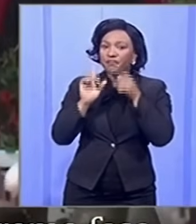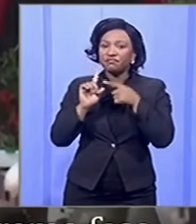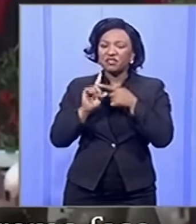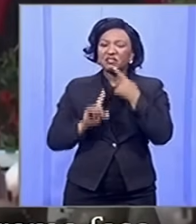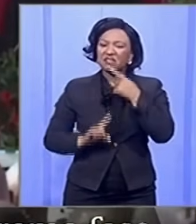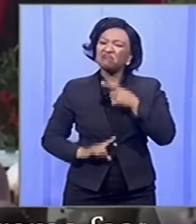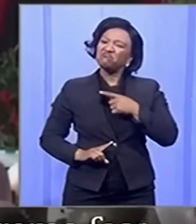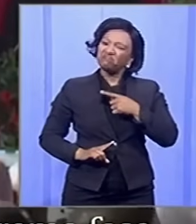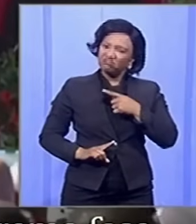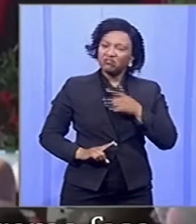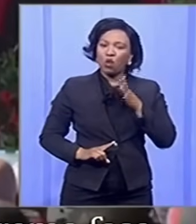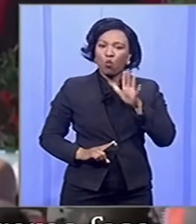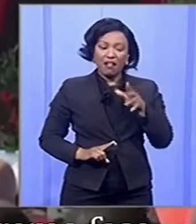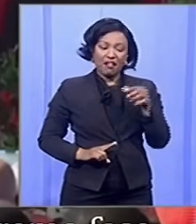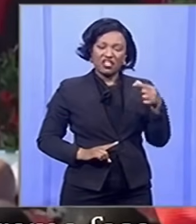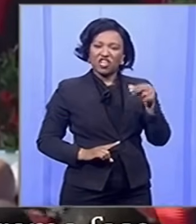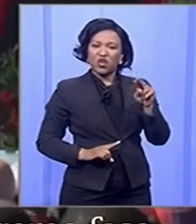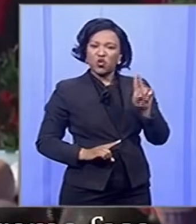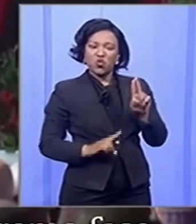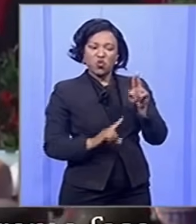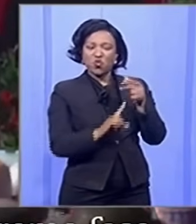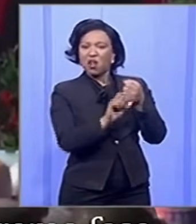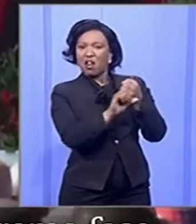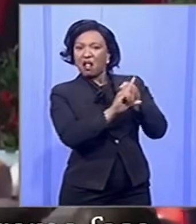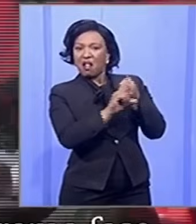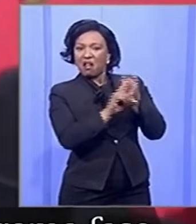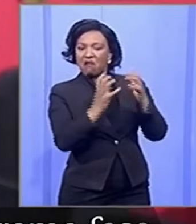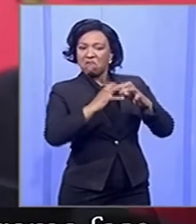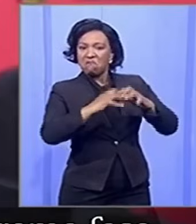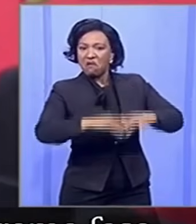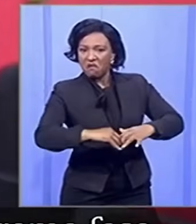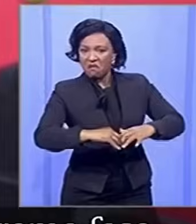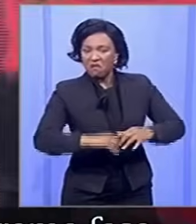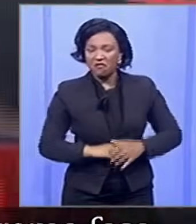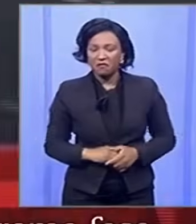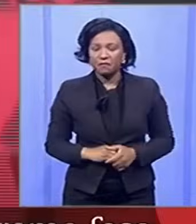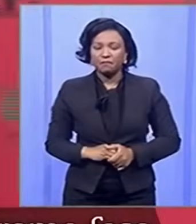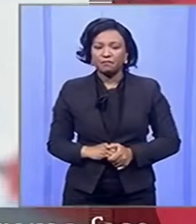phuhlamiša mmušo wa botee bja setšhaba goba GNU.